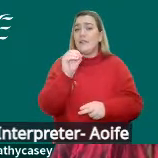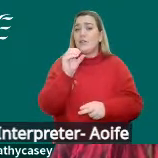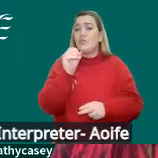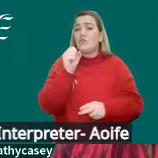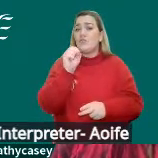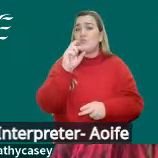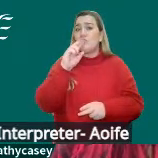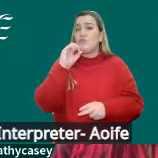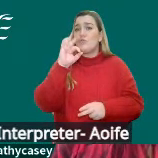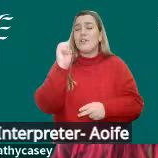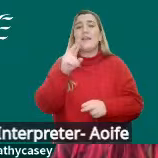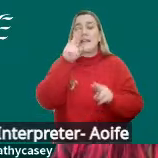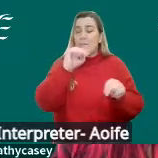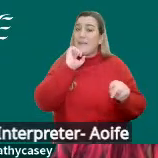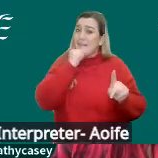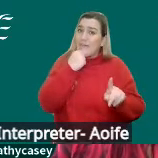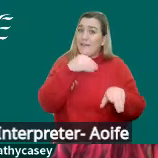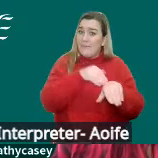severe on some people.